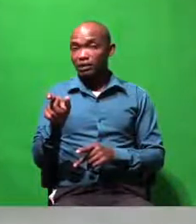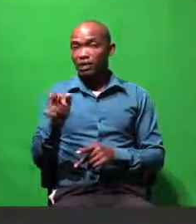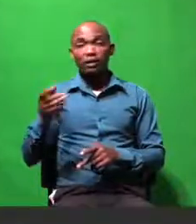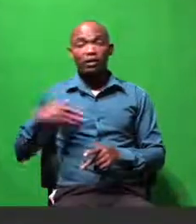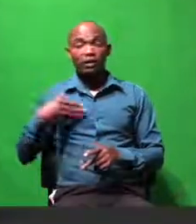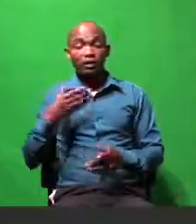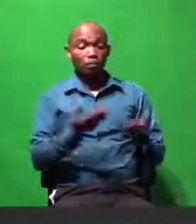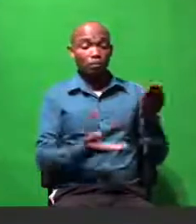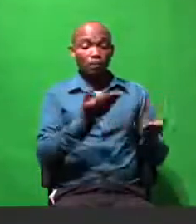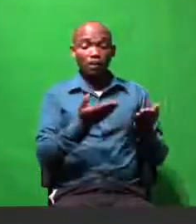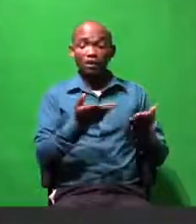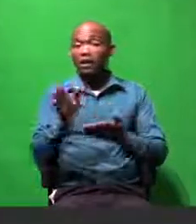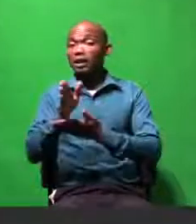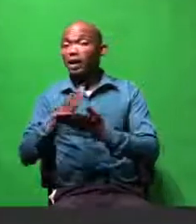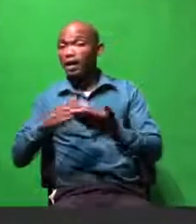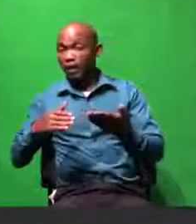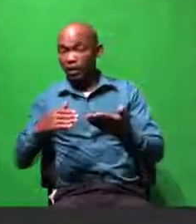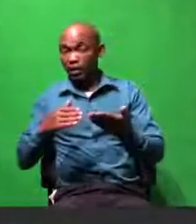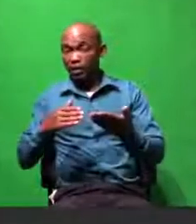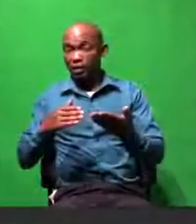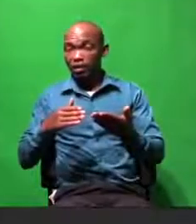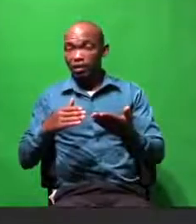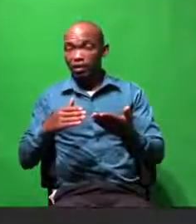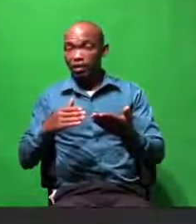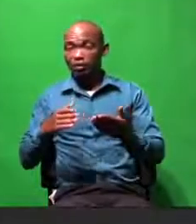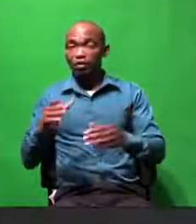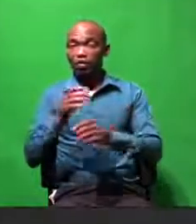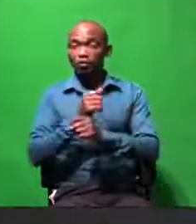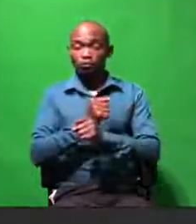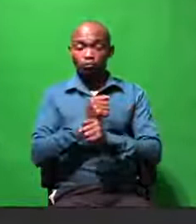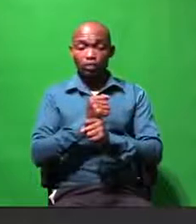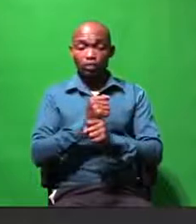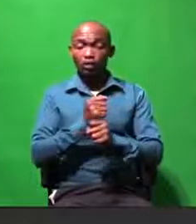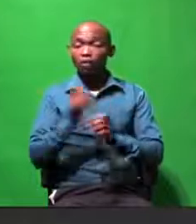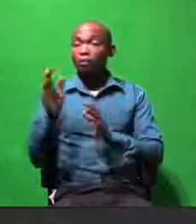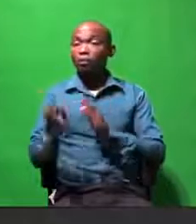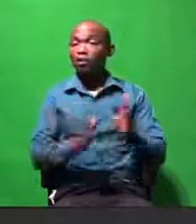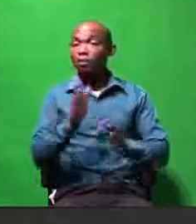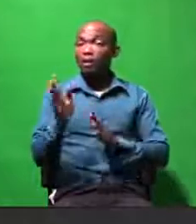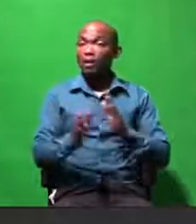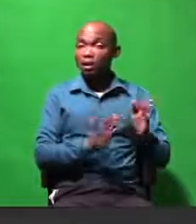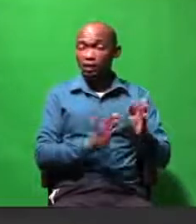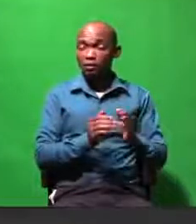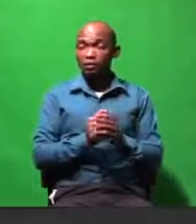measure the area in order to prepare the map, example, to